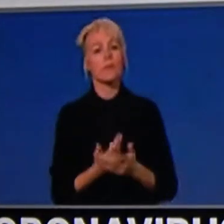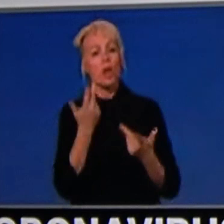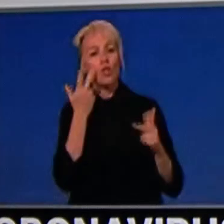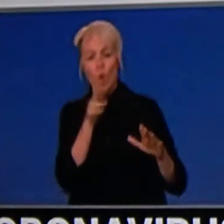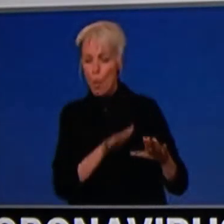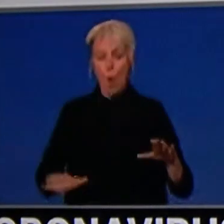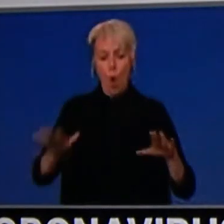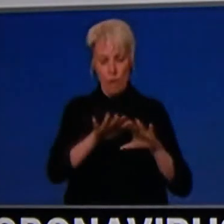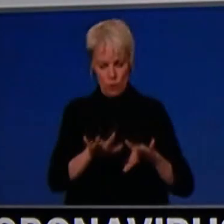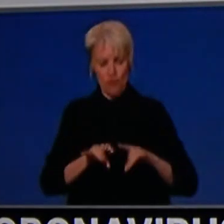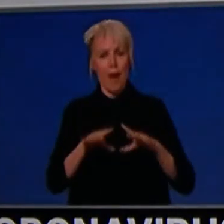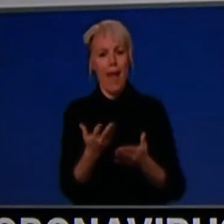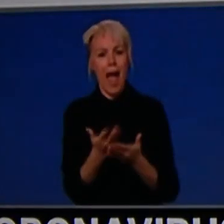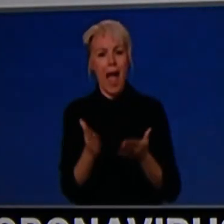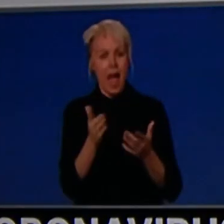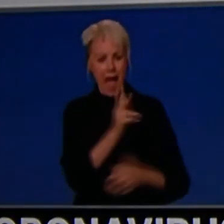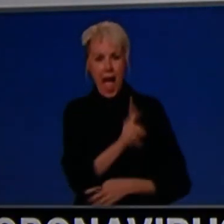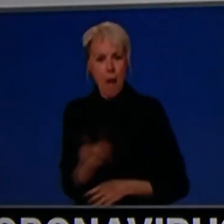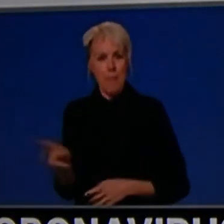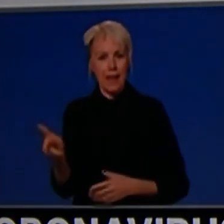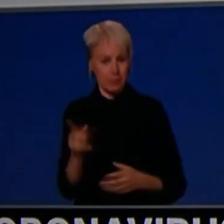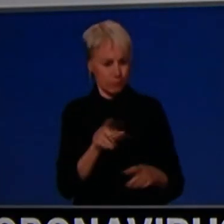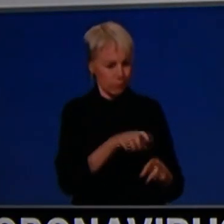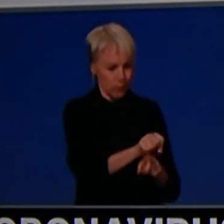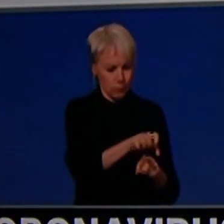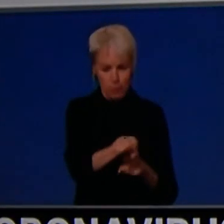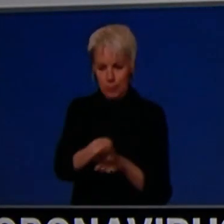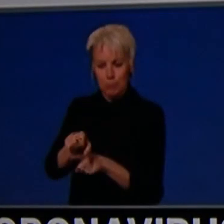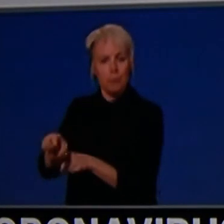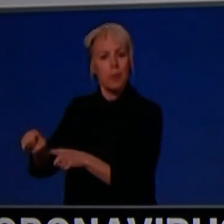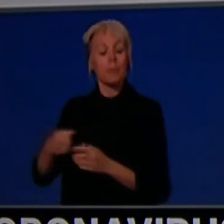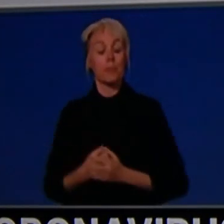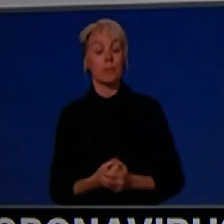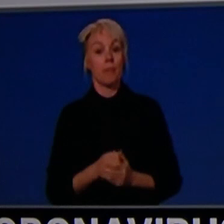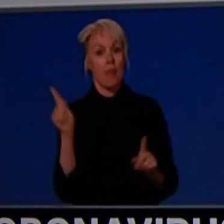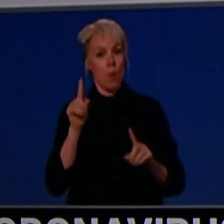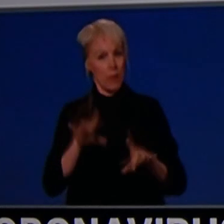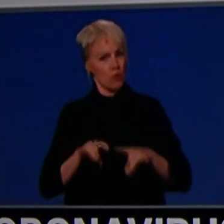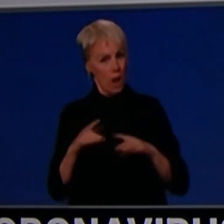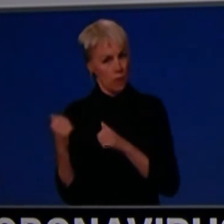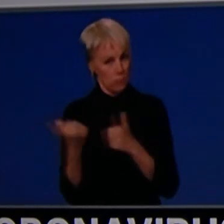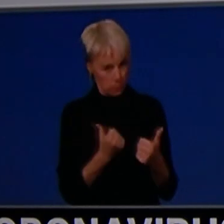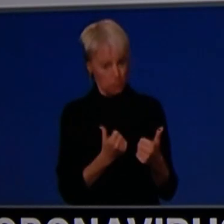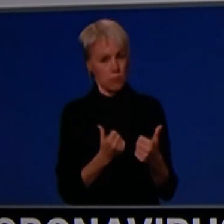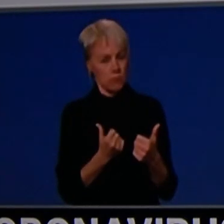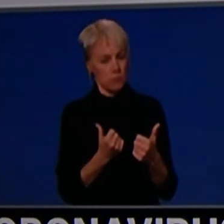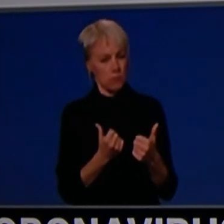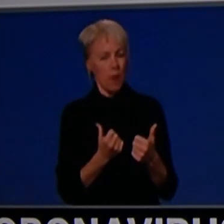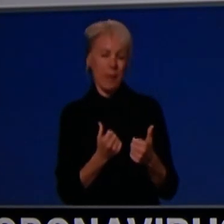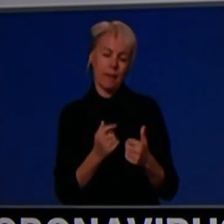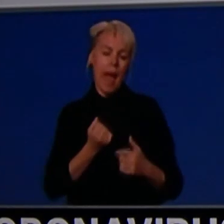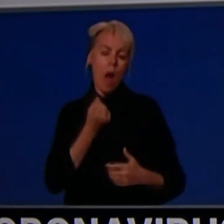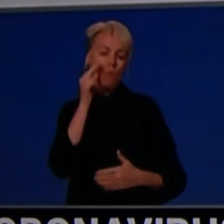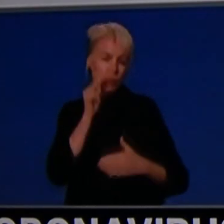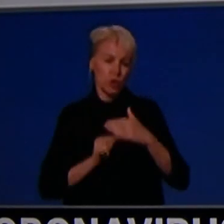case detection rate. And according to this model, which will be published today, we are detecting, in a model sense only, we